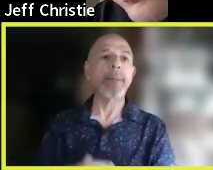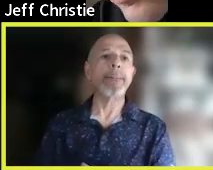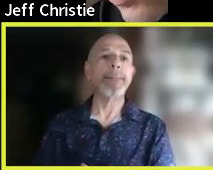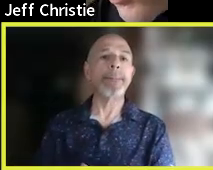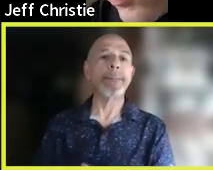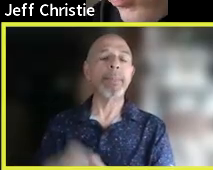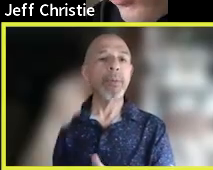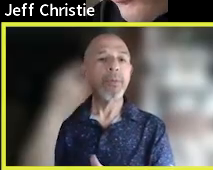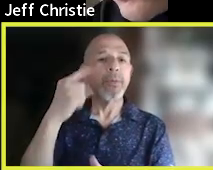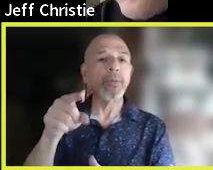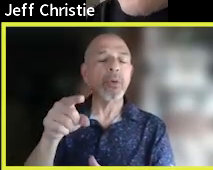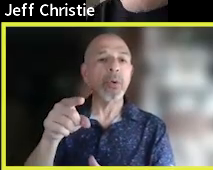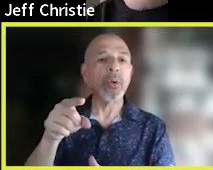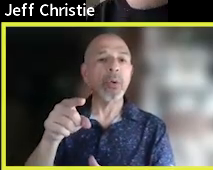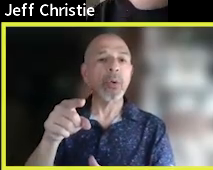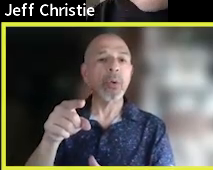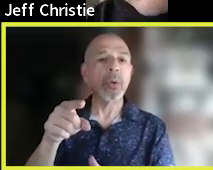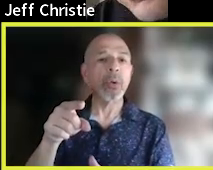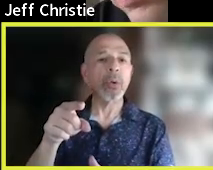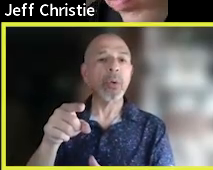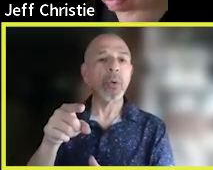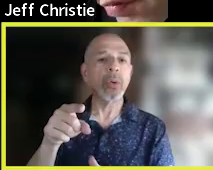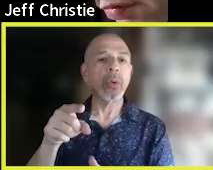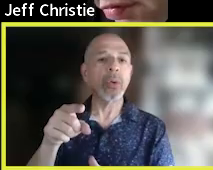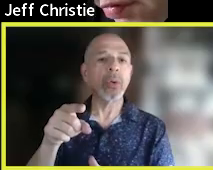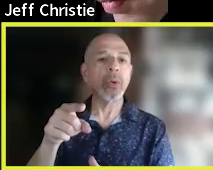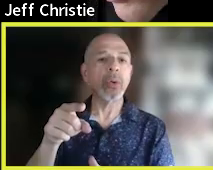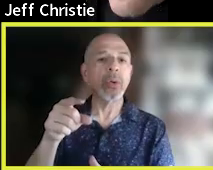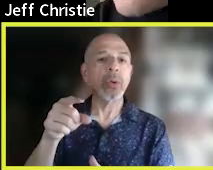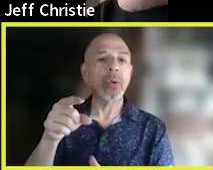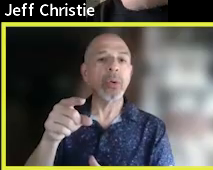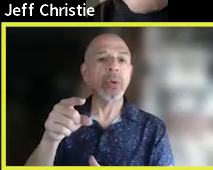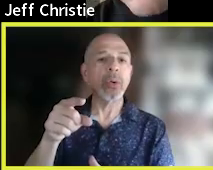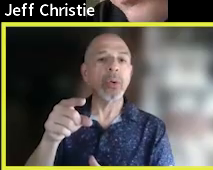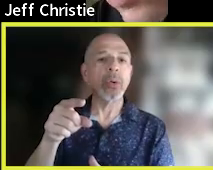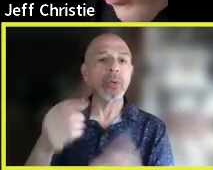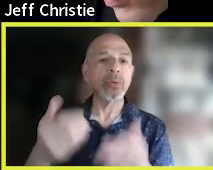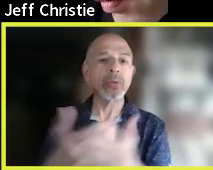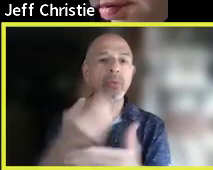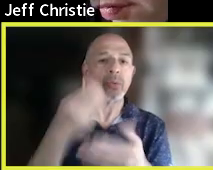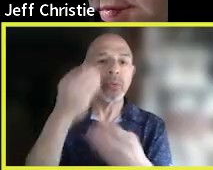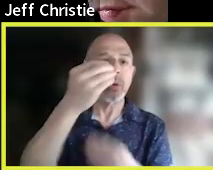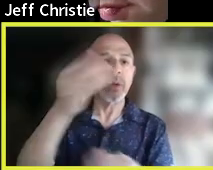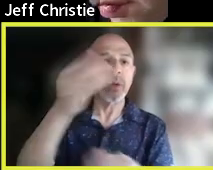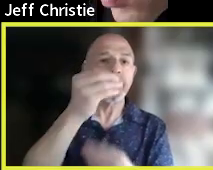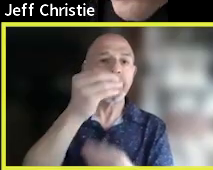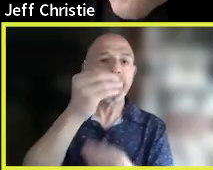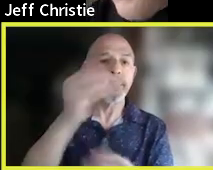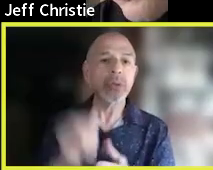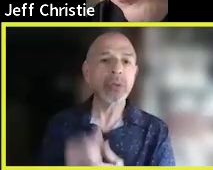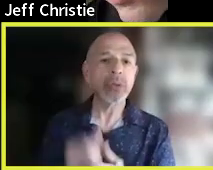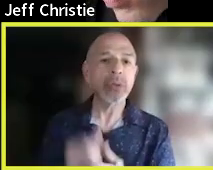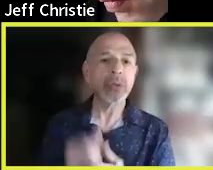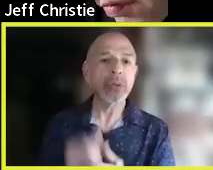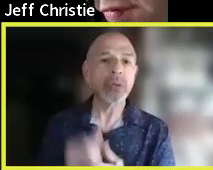be more information coming. So my question to you is,